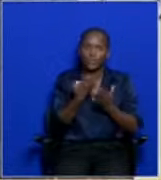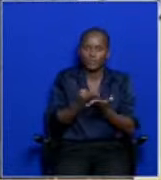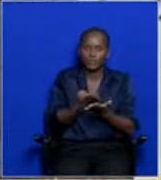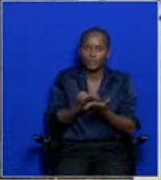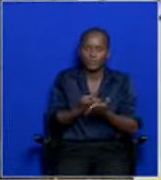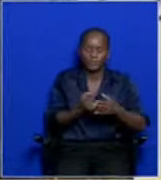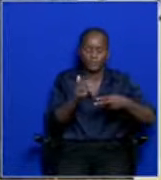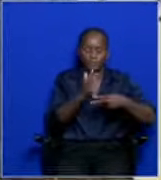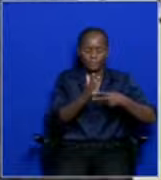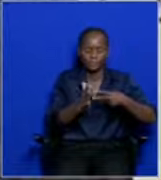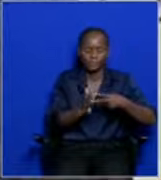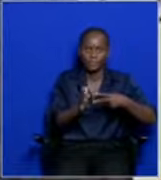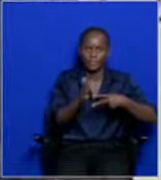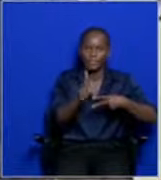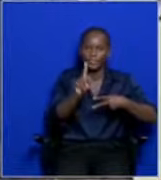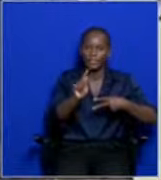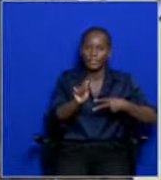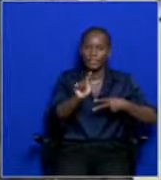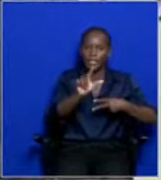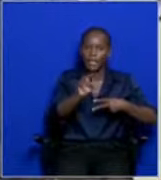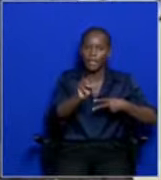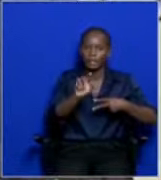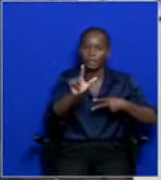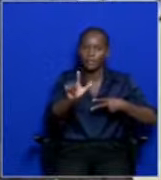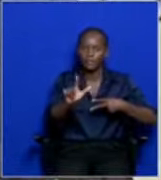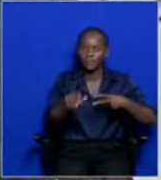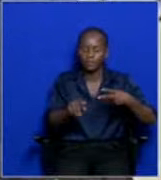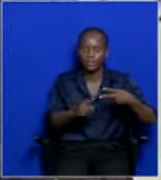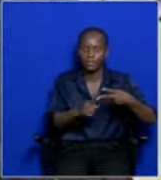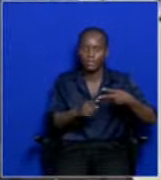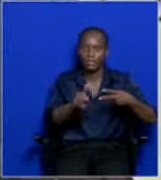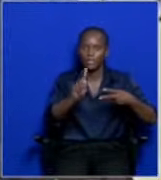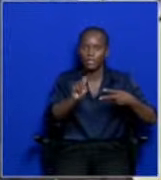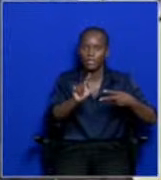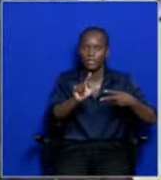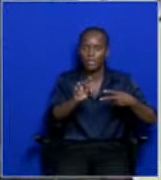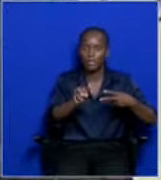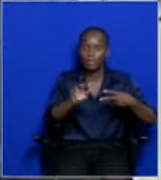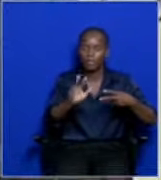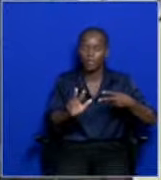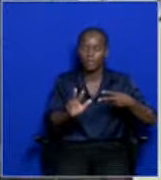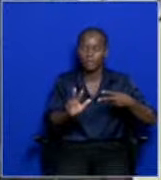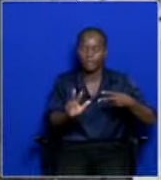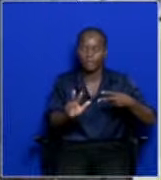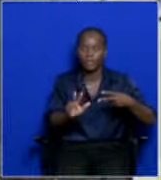annexure TLM8. And you say these are